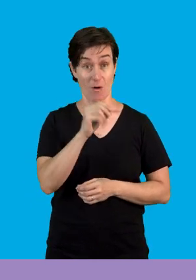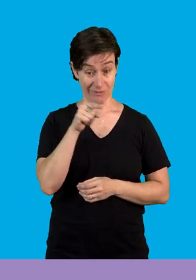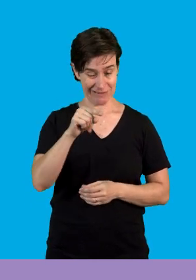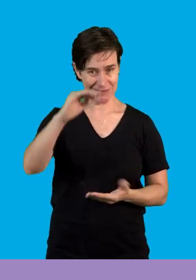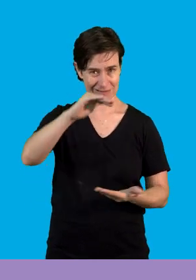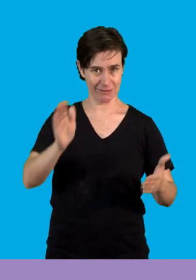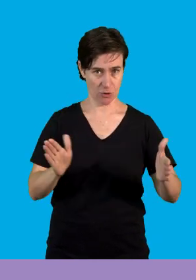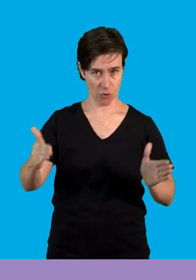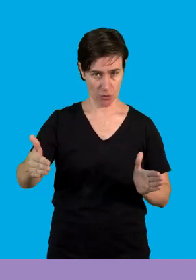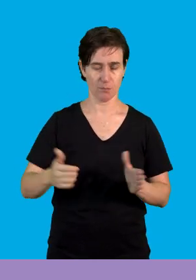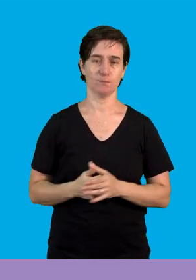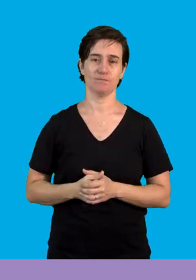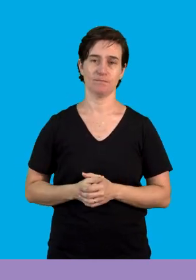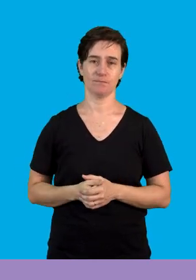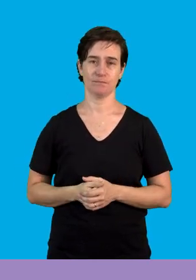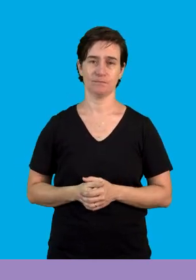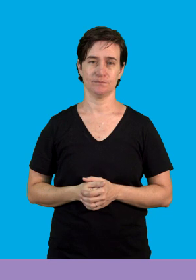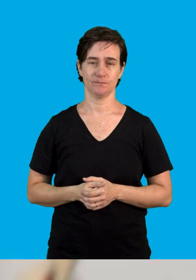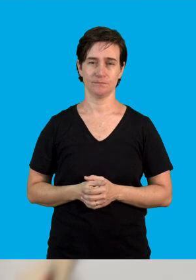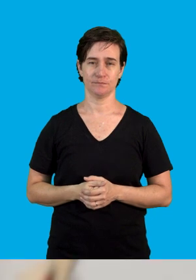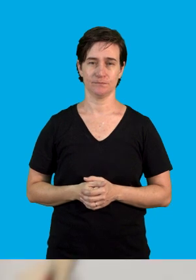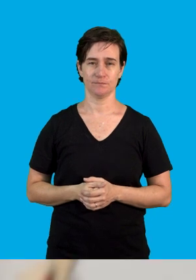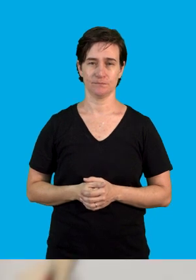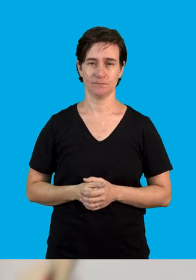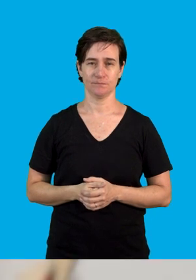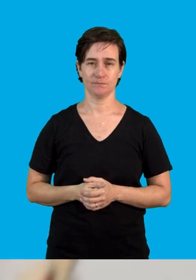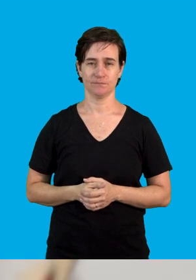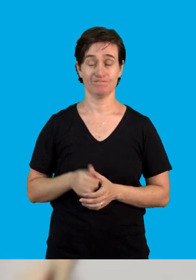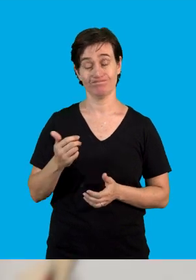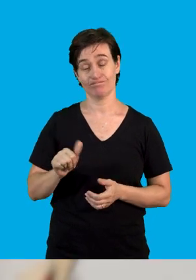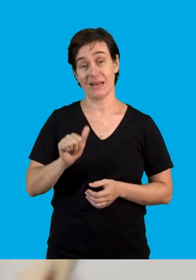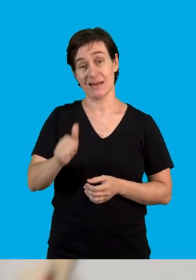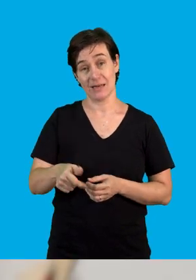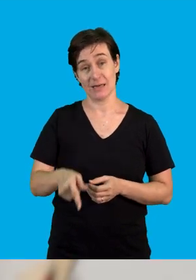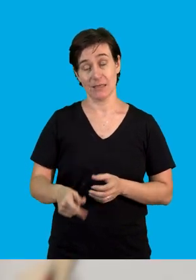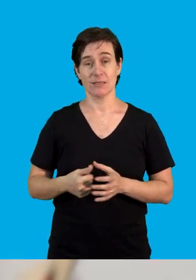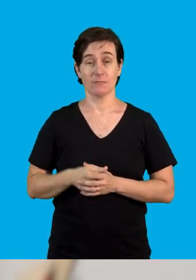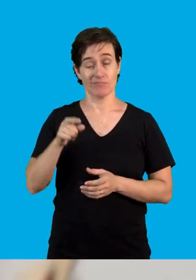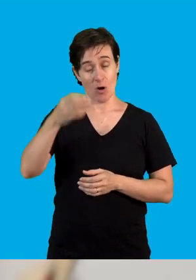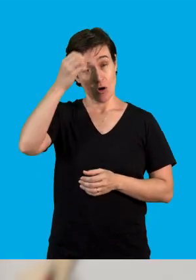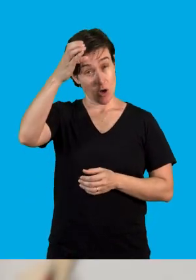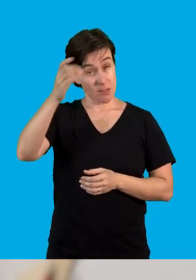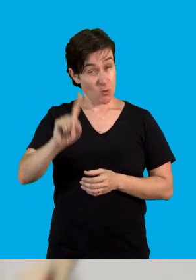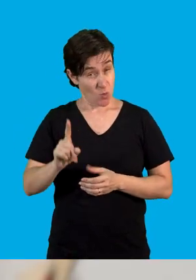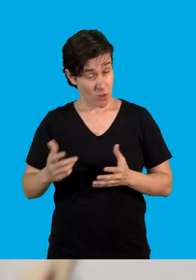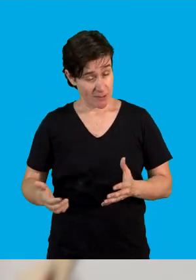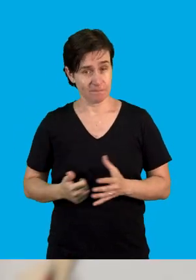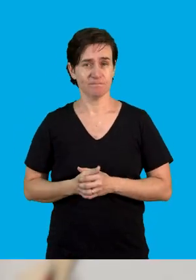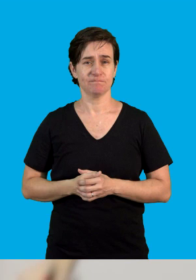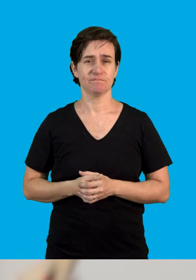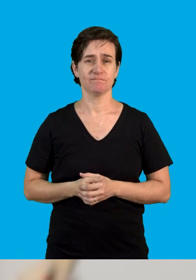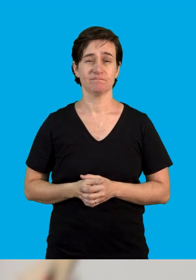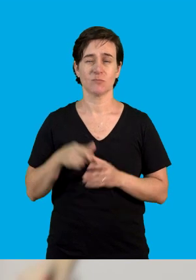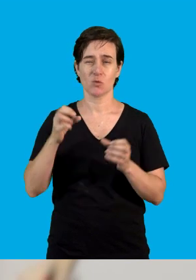of that cube. Let's move on to the next concept on our concept map, and that